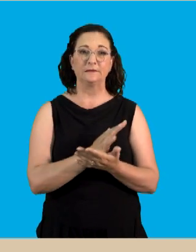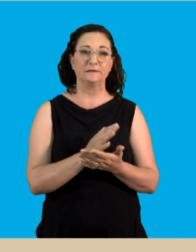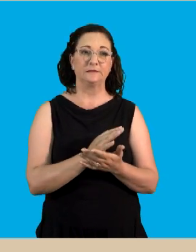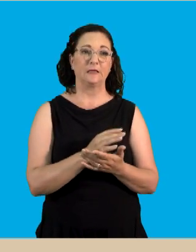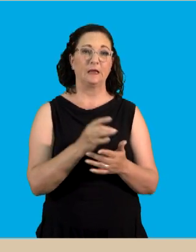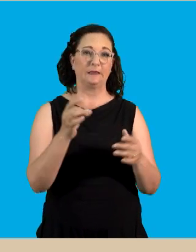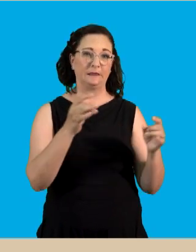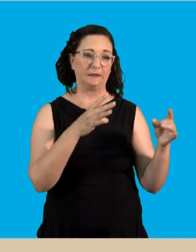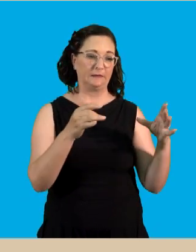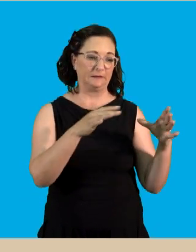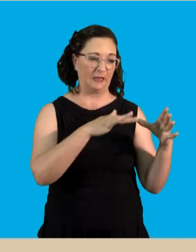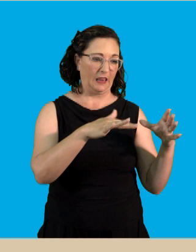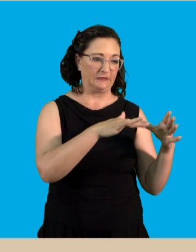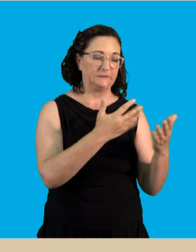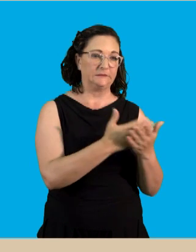some galaxies